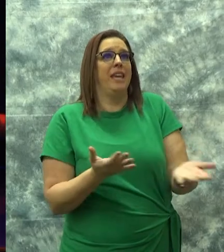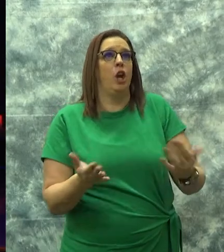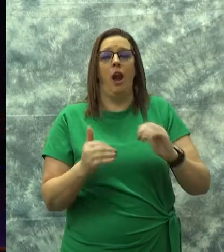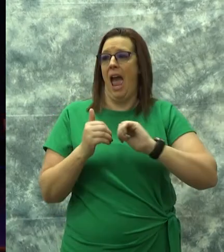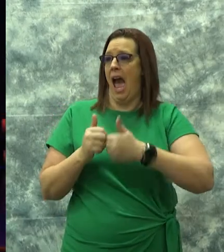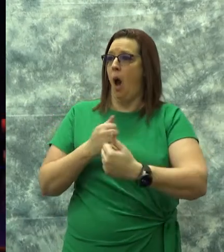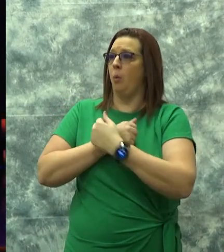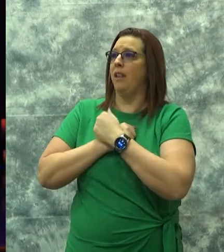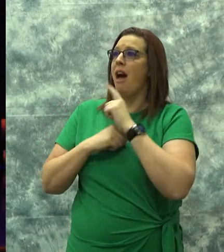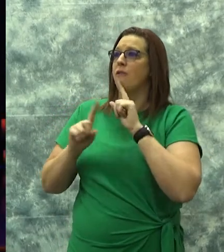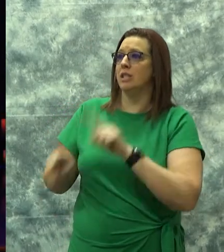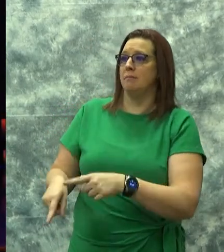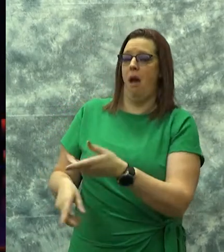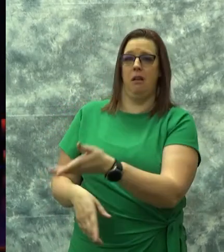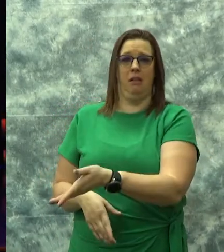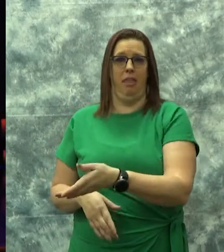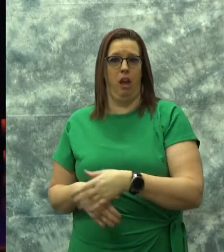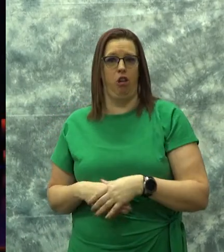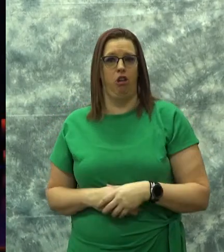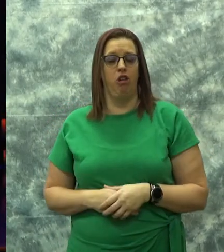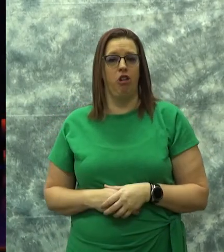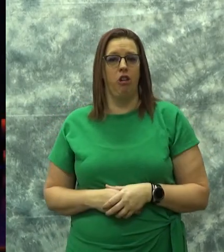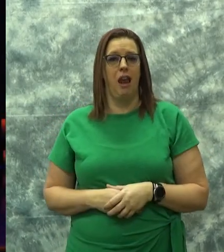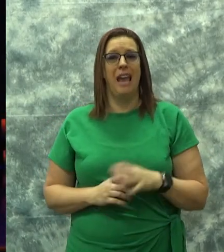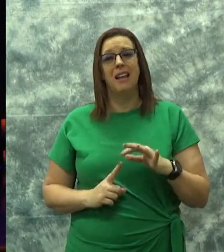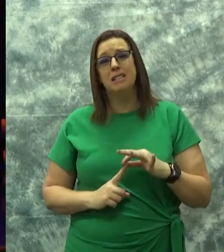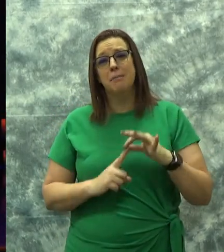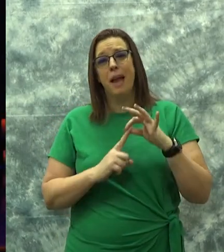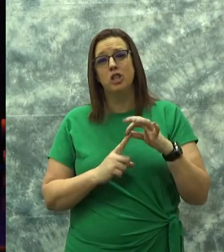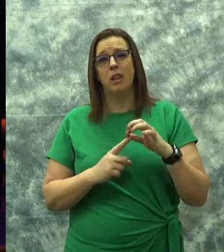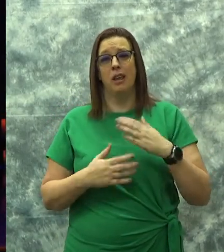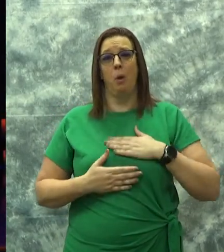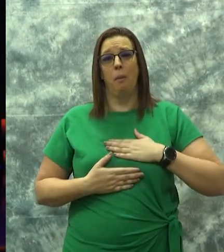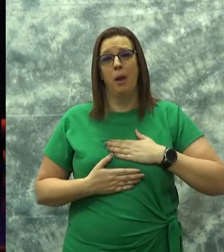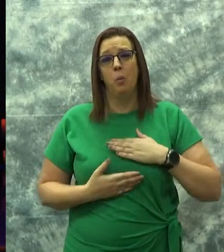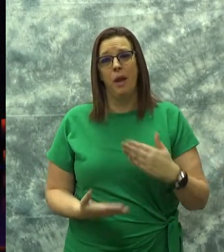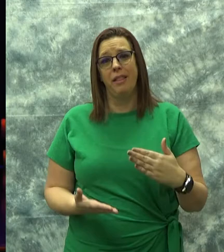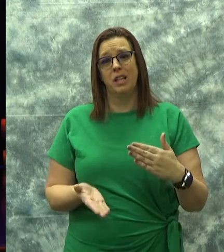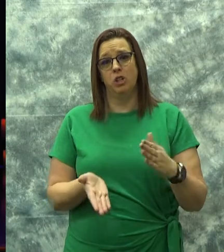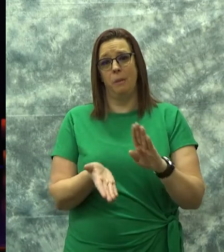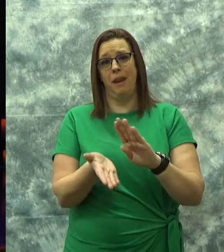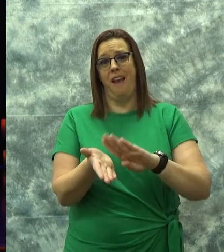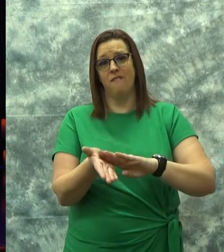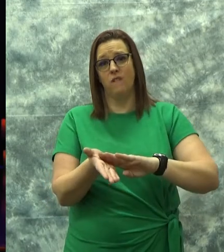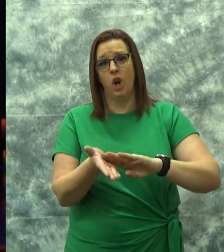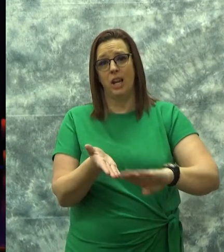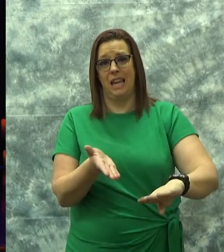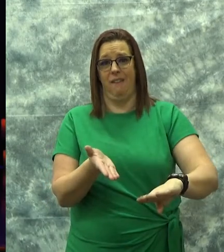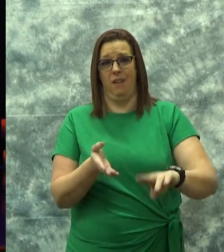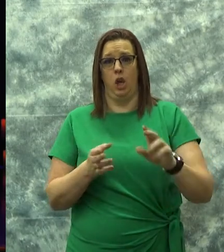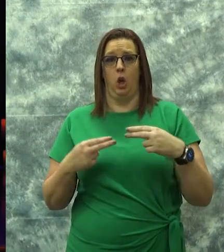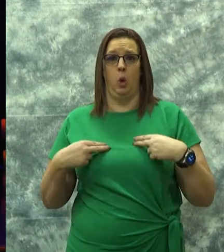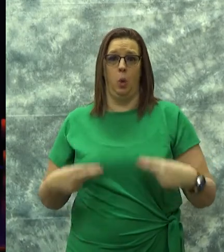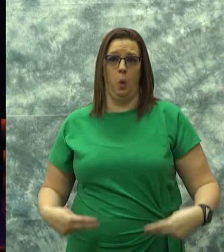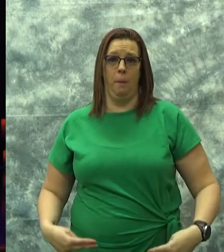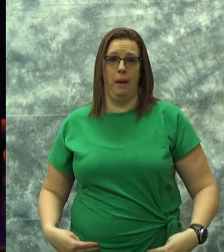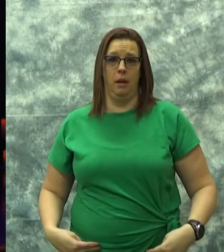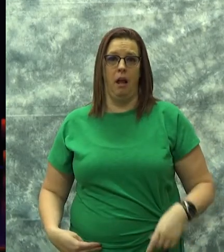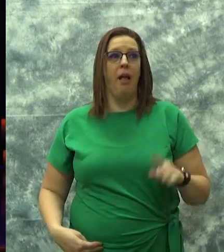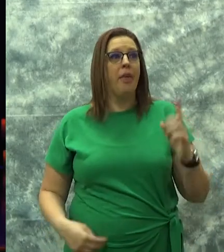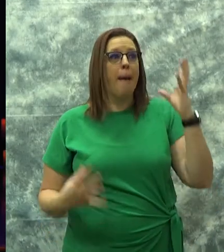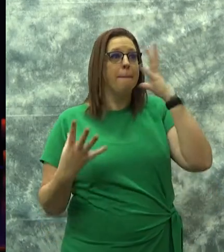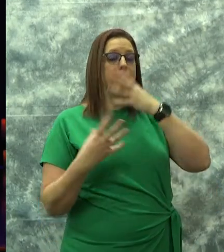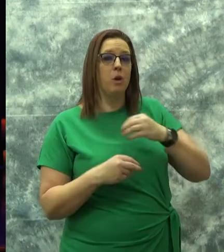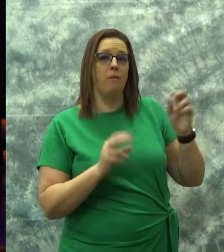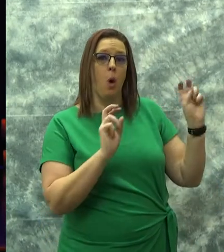would love respond here? And especially to be willing to be a forgiving human being. As Reverend Millie read in